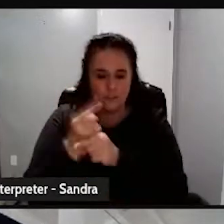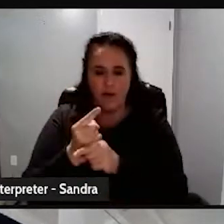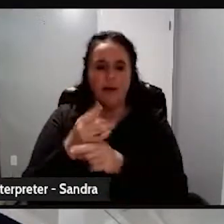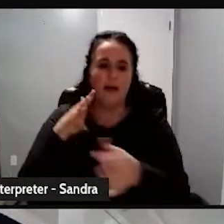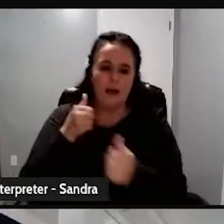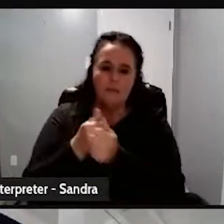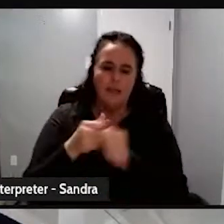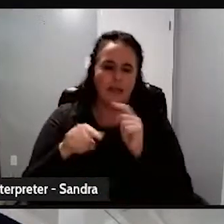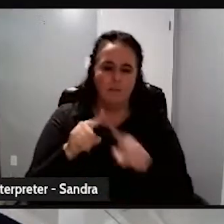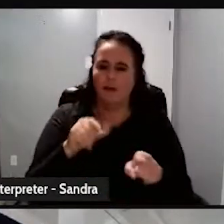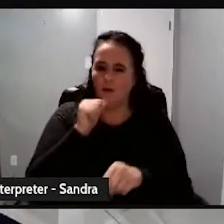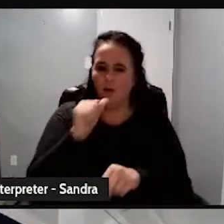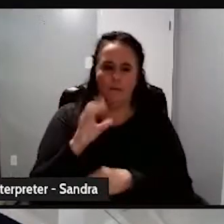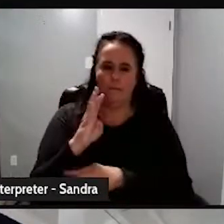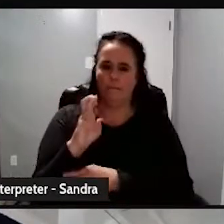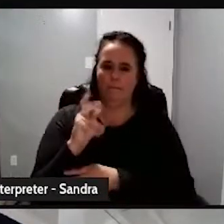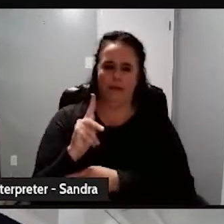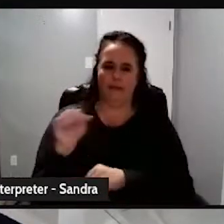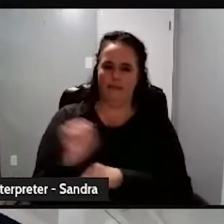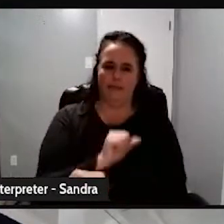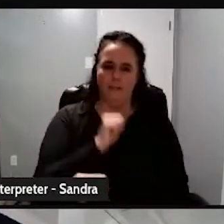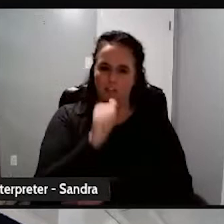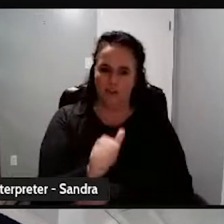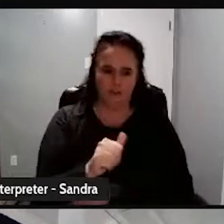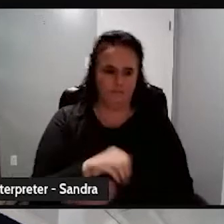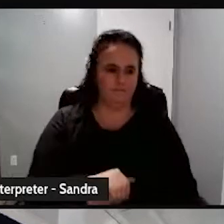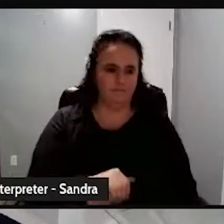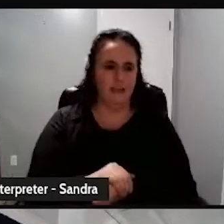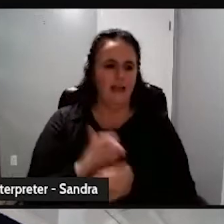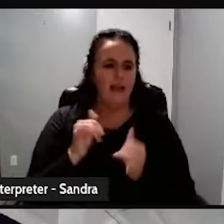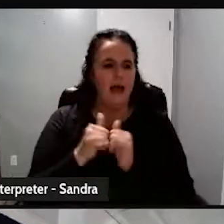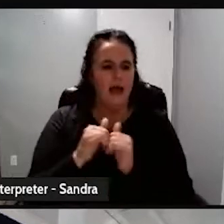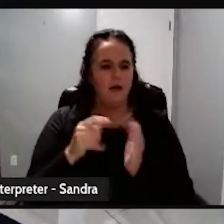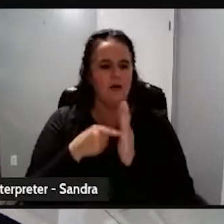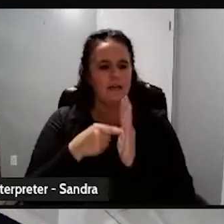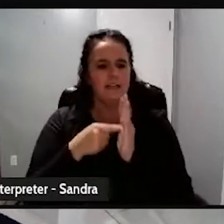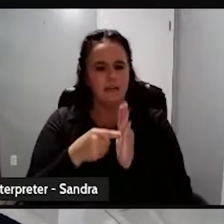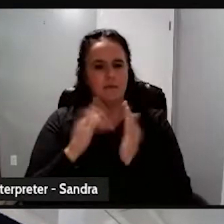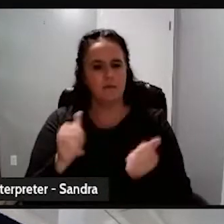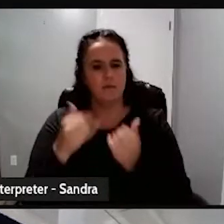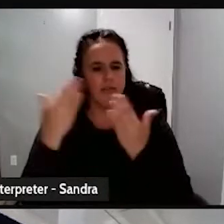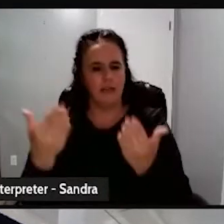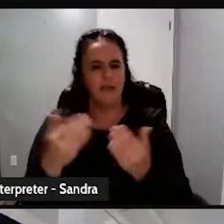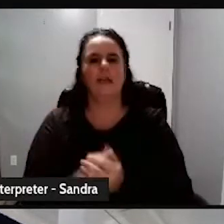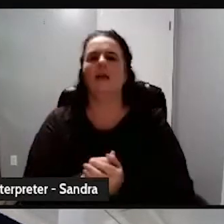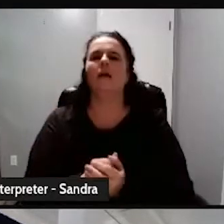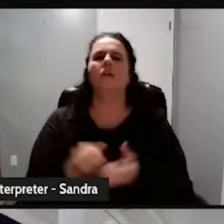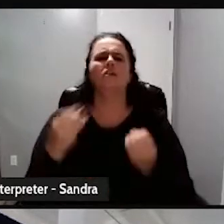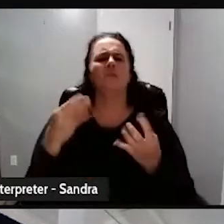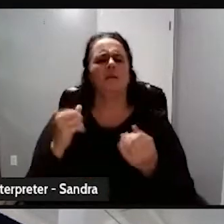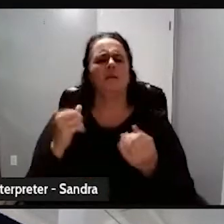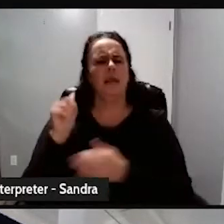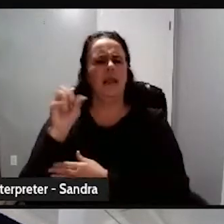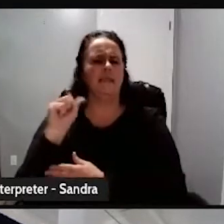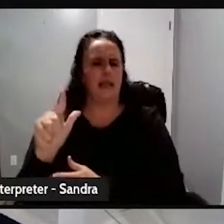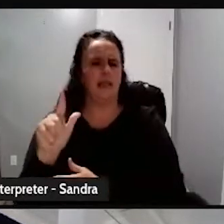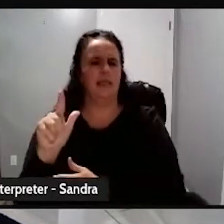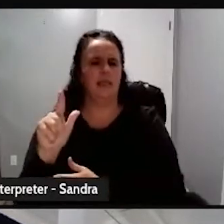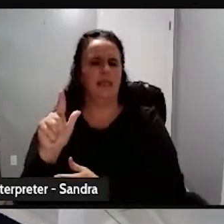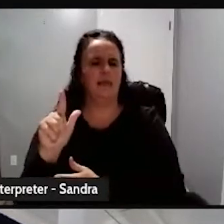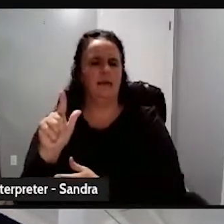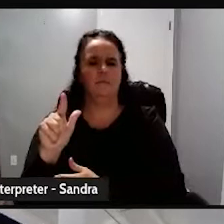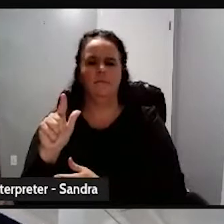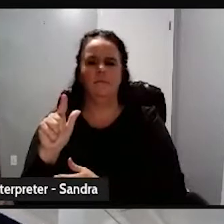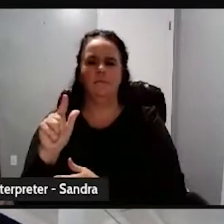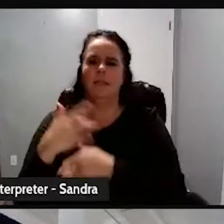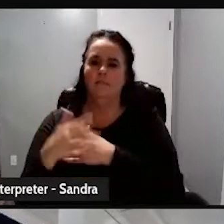exhibits are presented. There are many ASL, which is American Sign Language, available